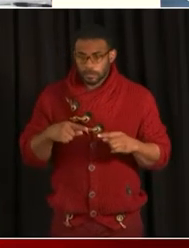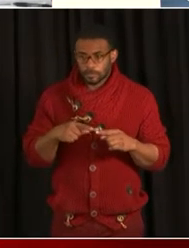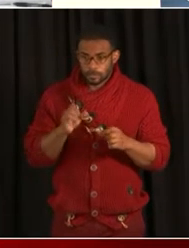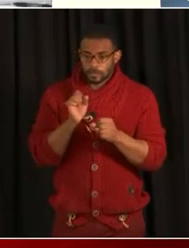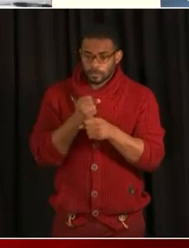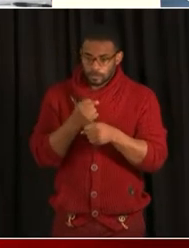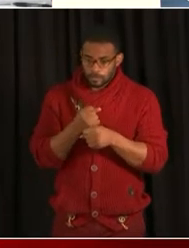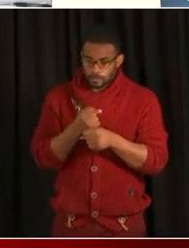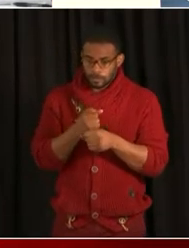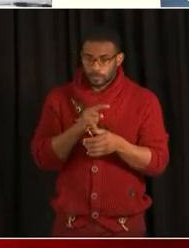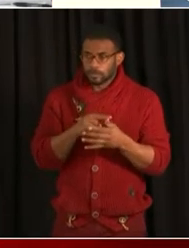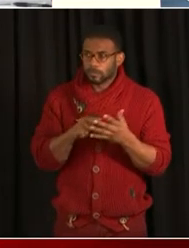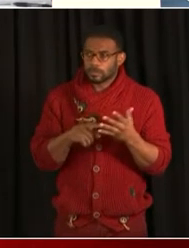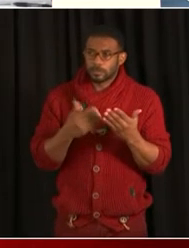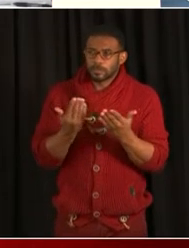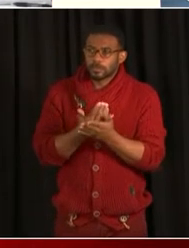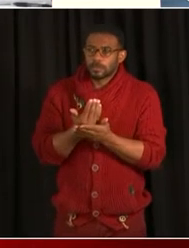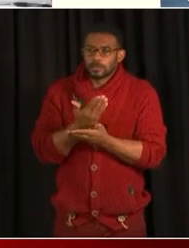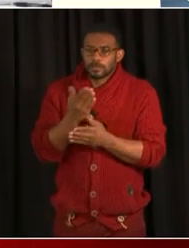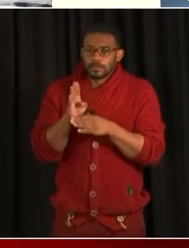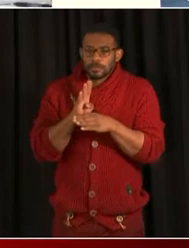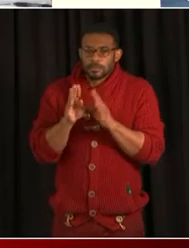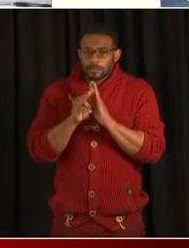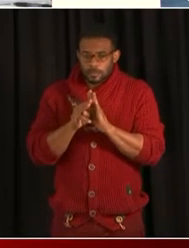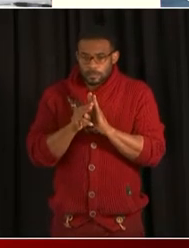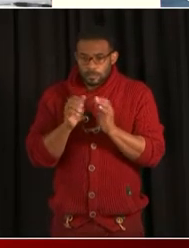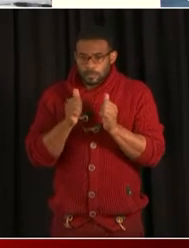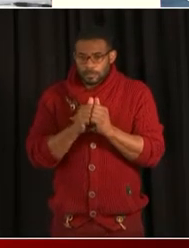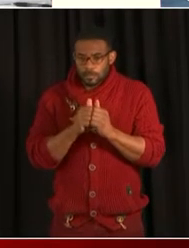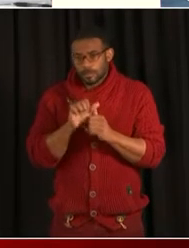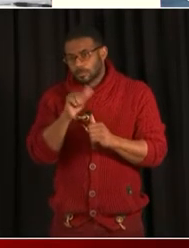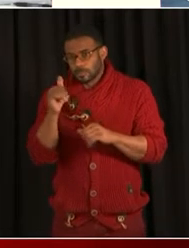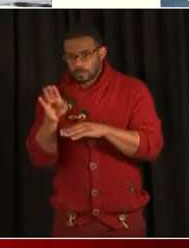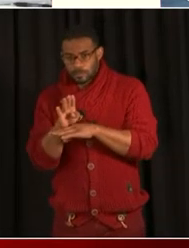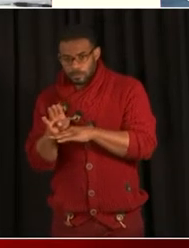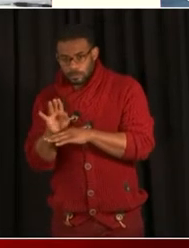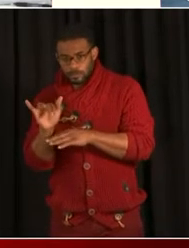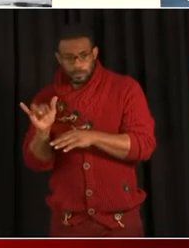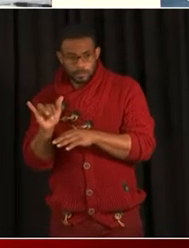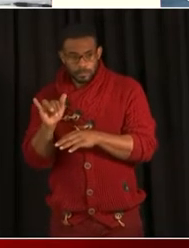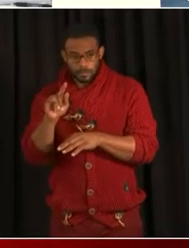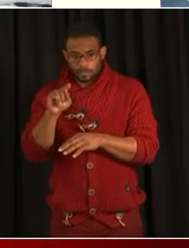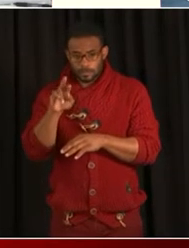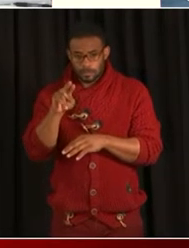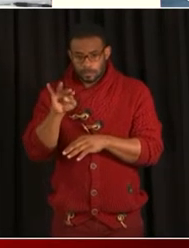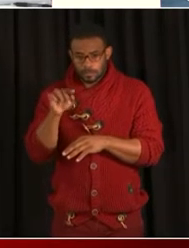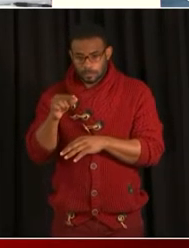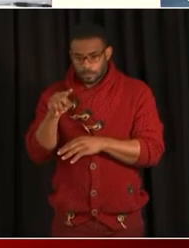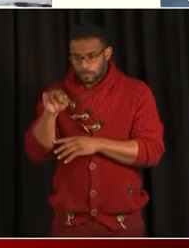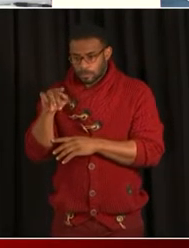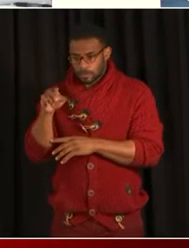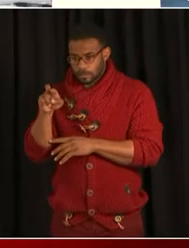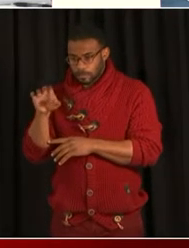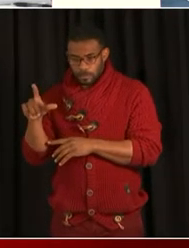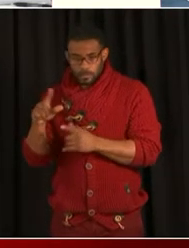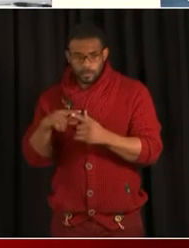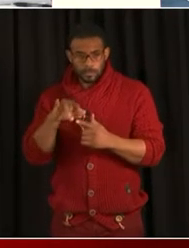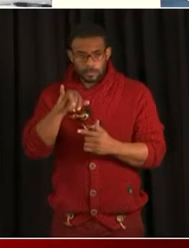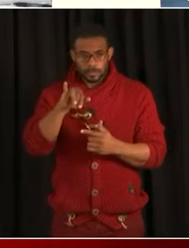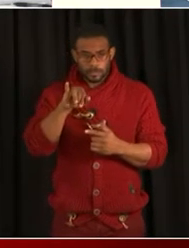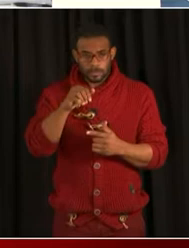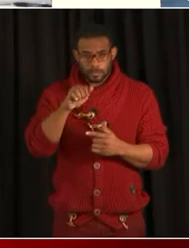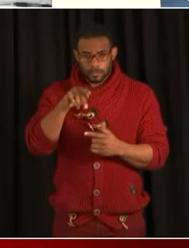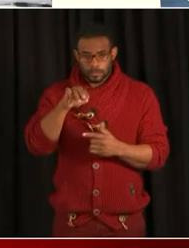we created these newer business models with other businesses such as Turning Natural and